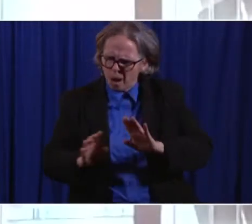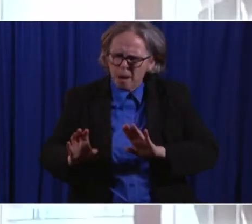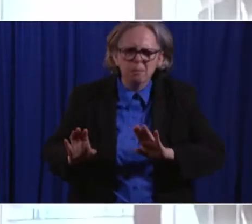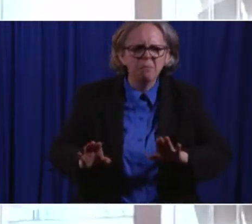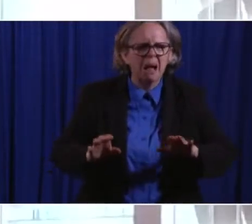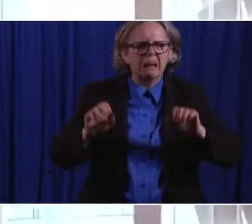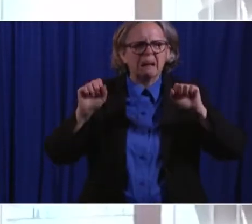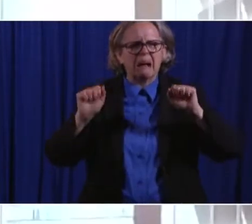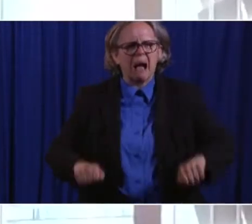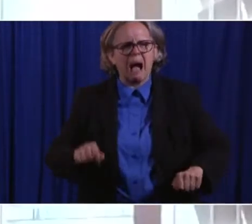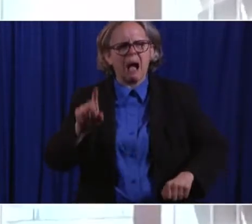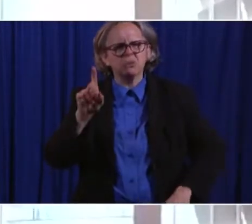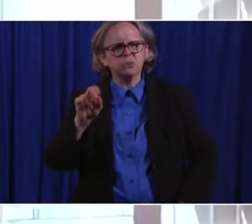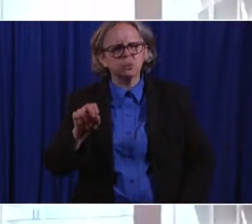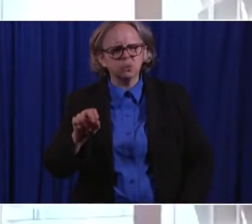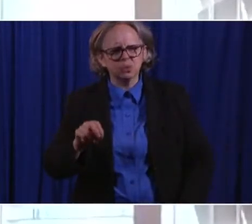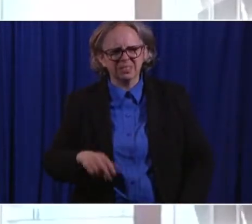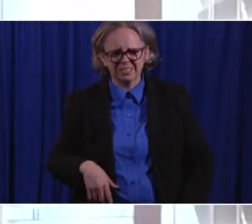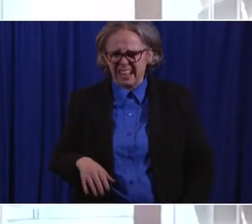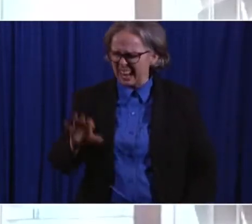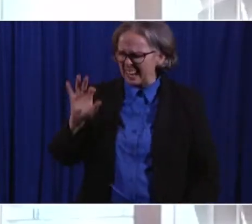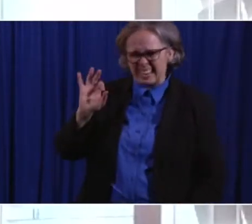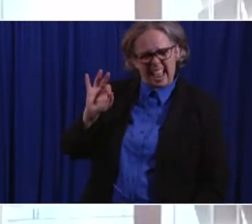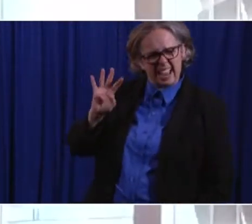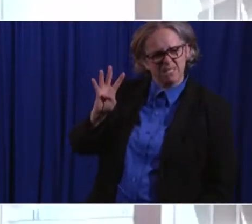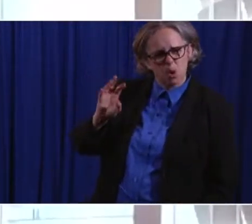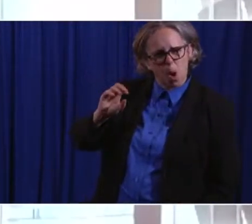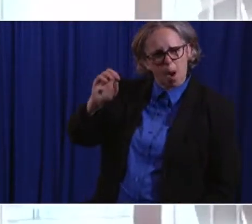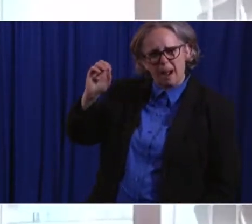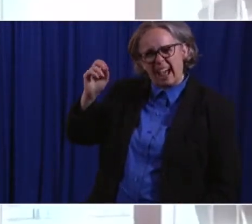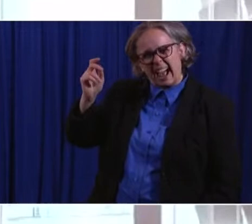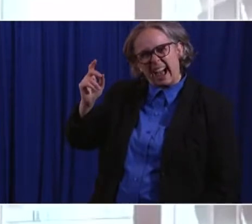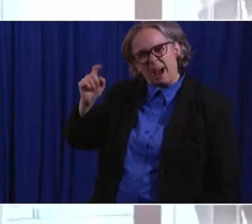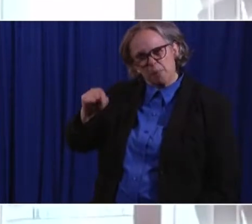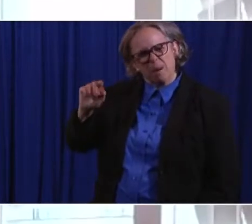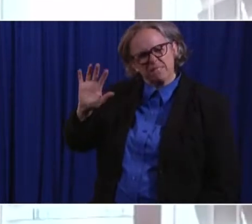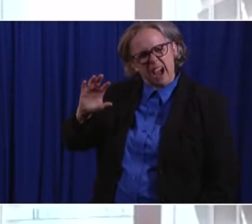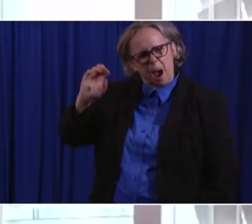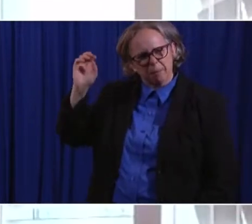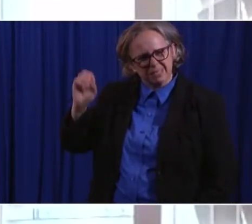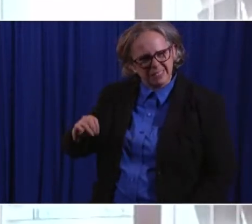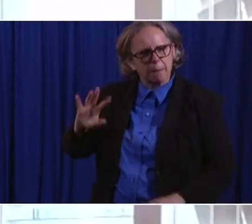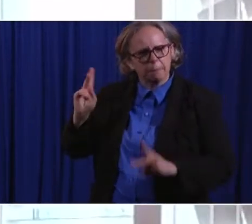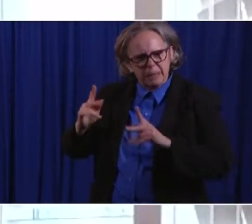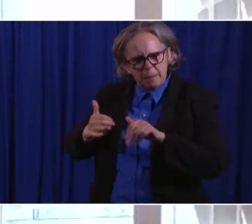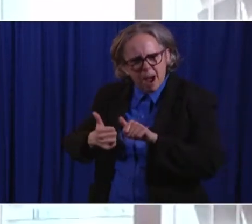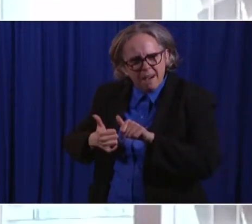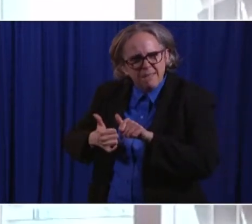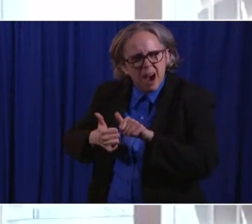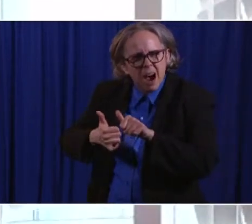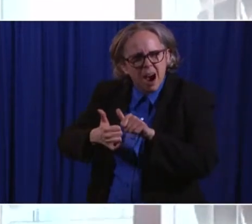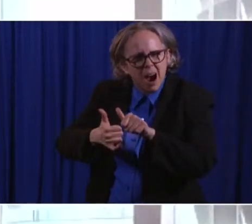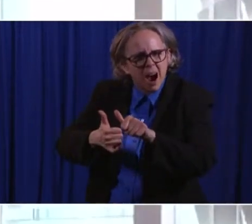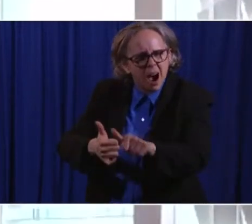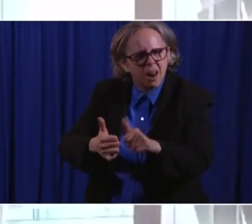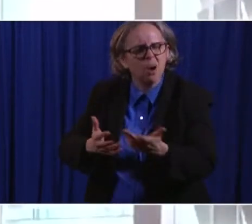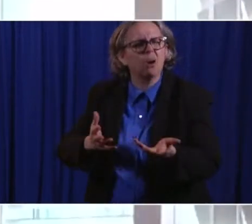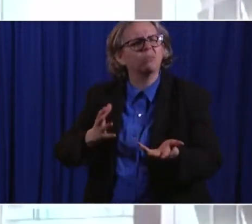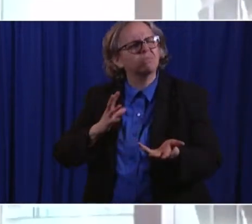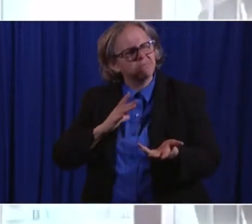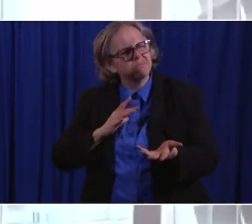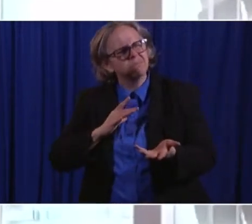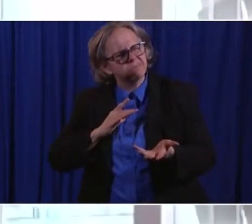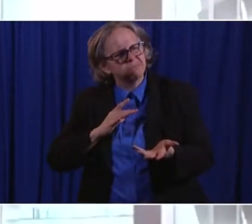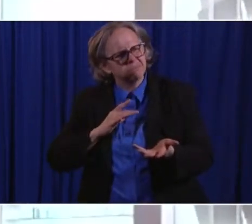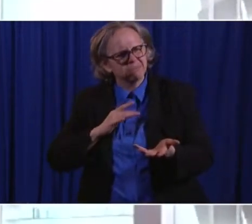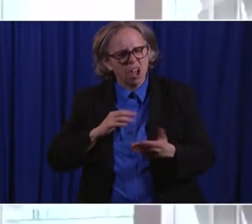94.5%. That's remarkable, and not, per my conversations with counterparts in other states, universally seen